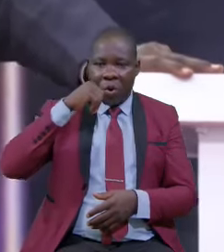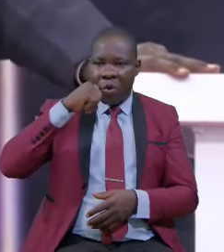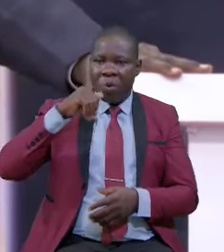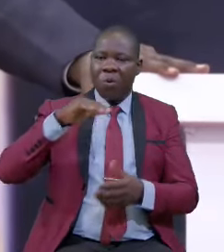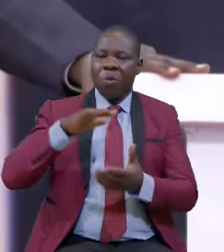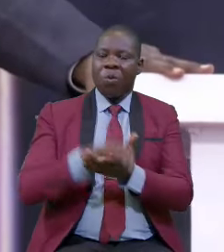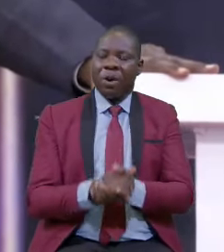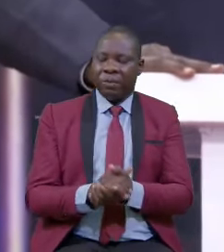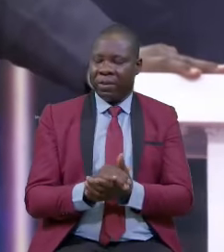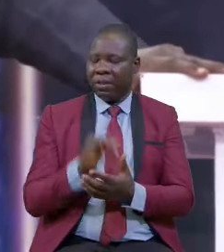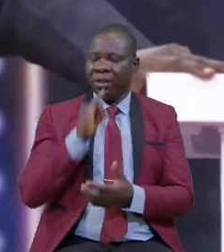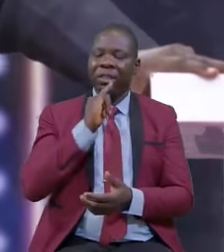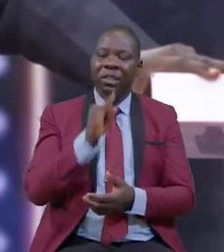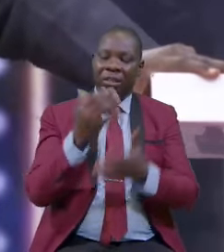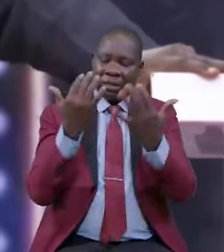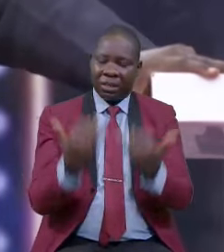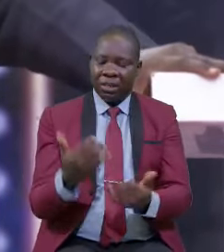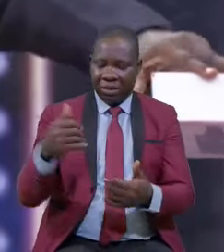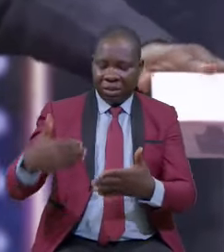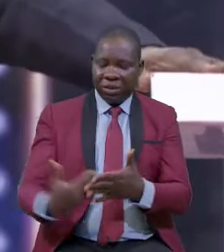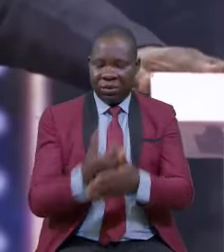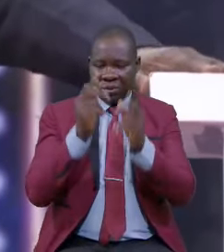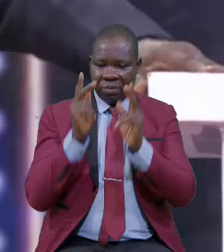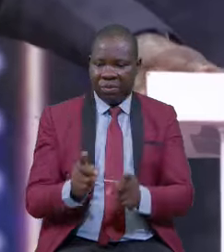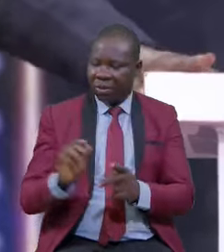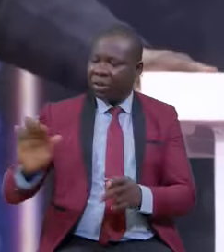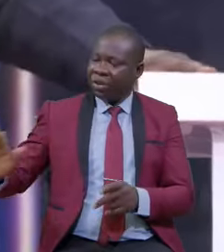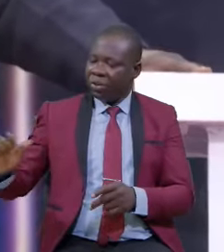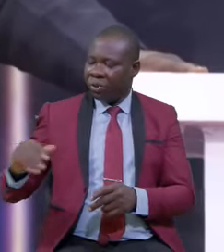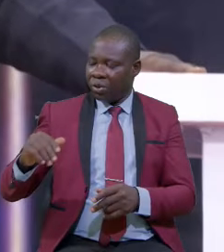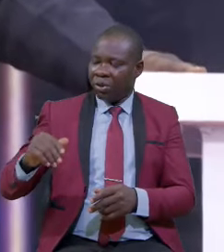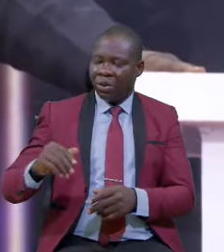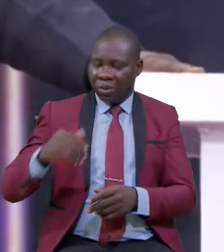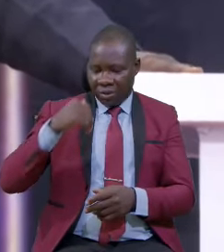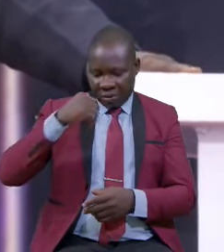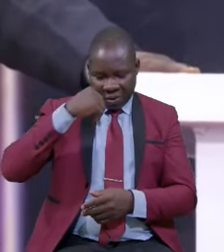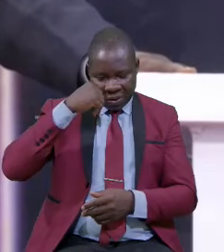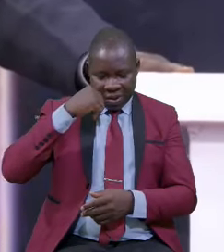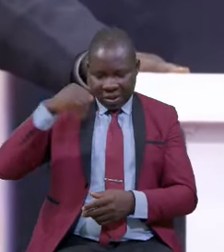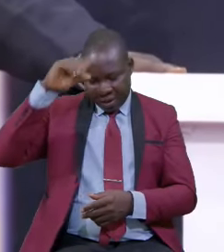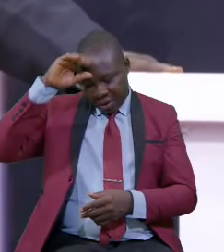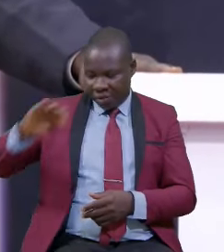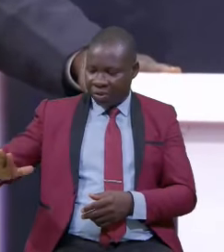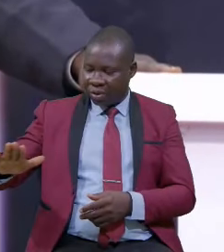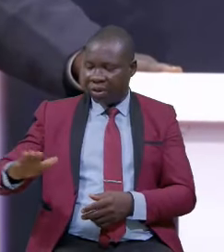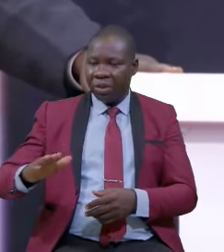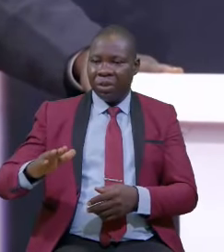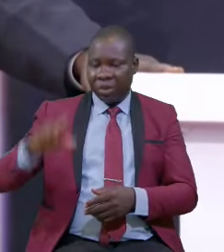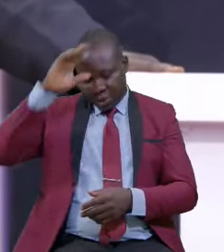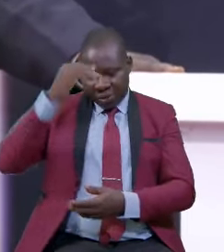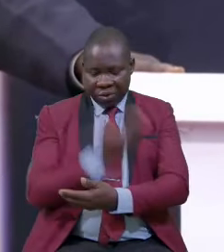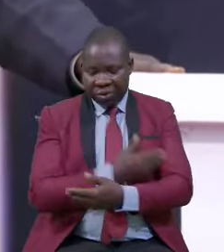person. Your son, new. Look at him walking. I said, you are the only